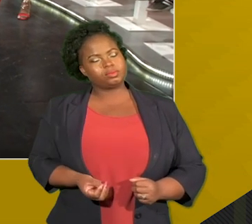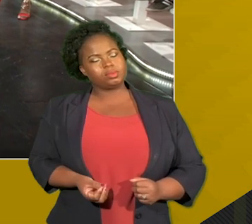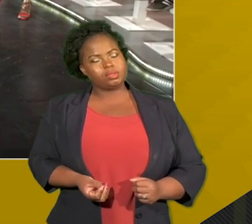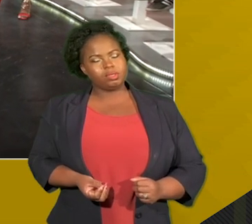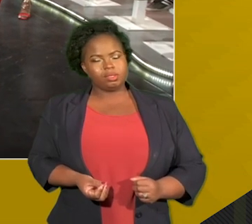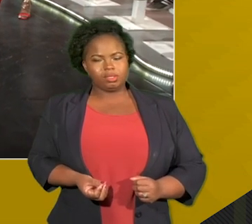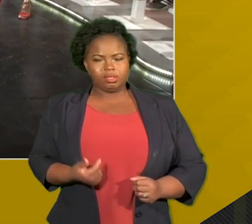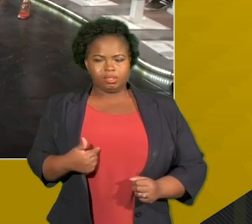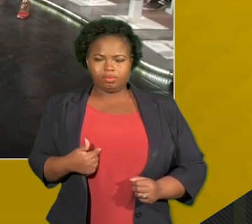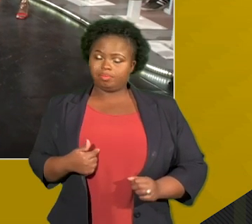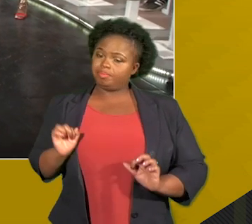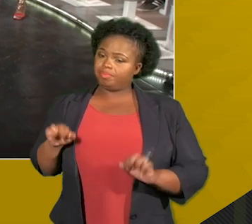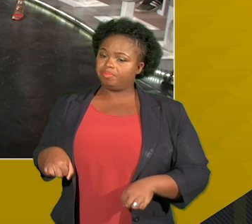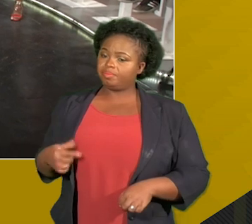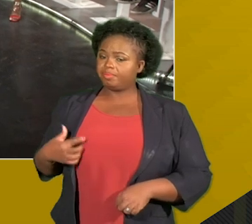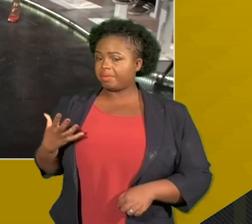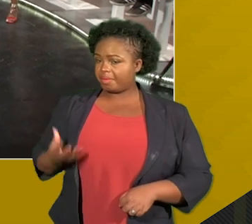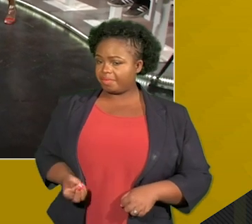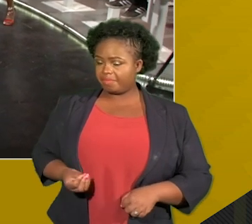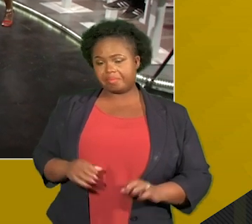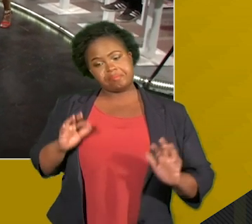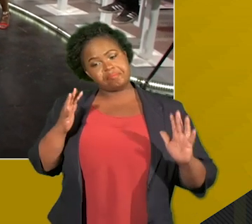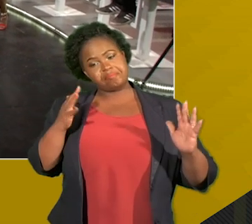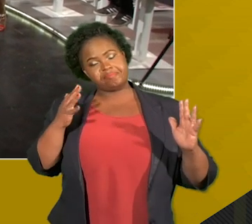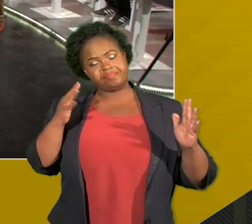do, actually. Serious?